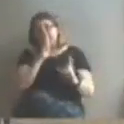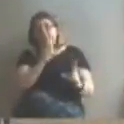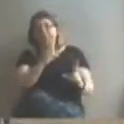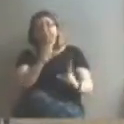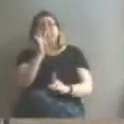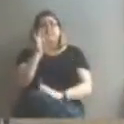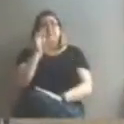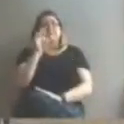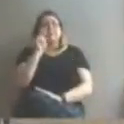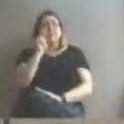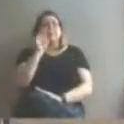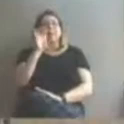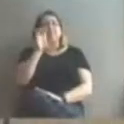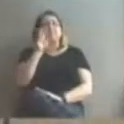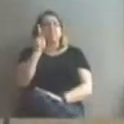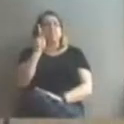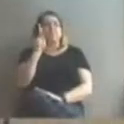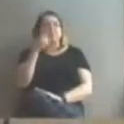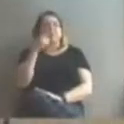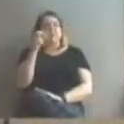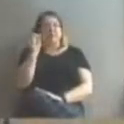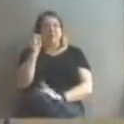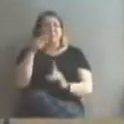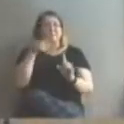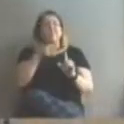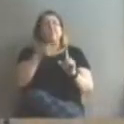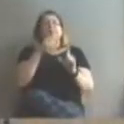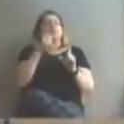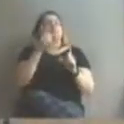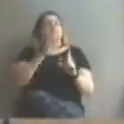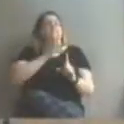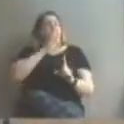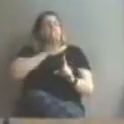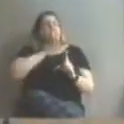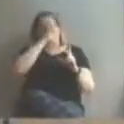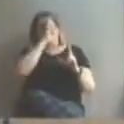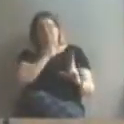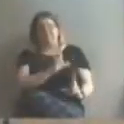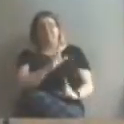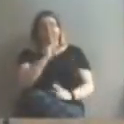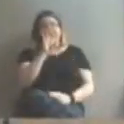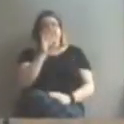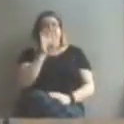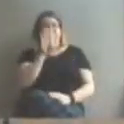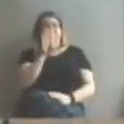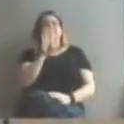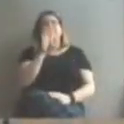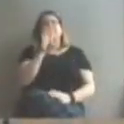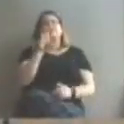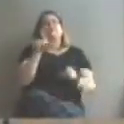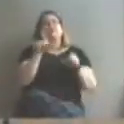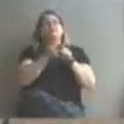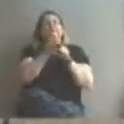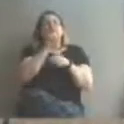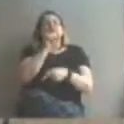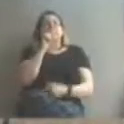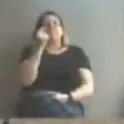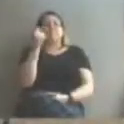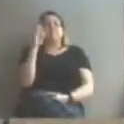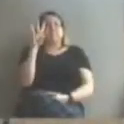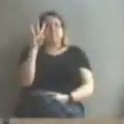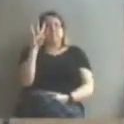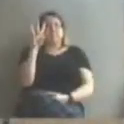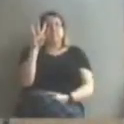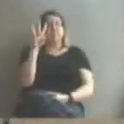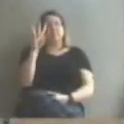of Fern Creek High School. The school was formally recognized in February as a 2017